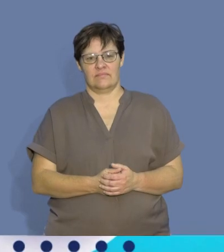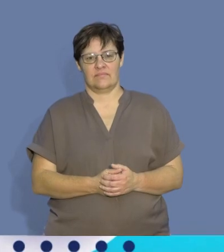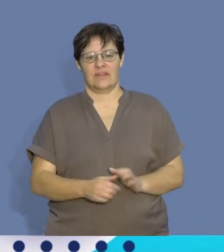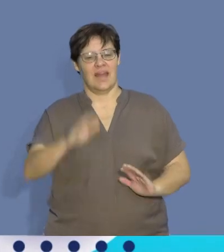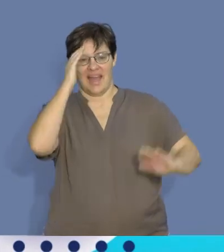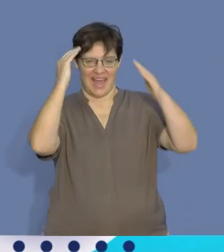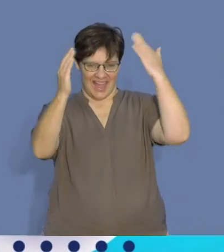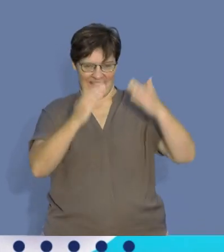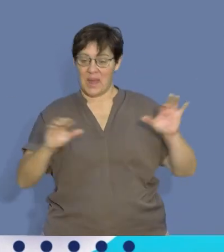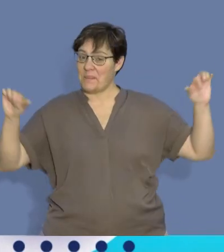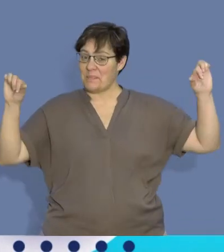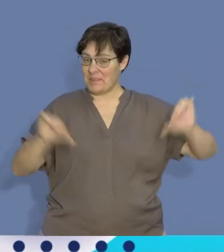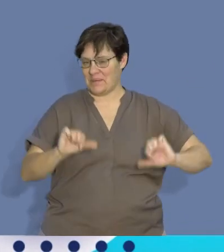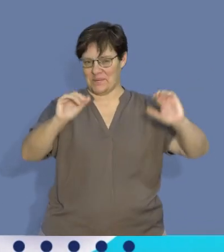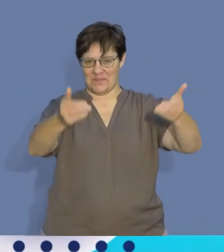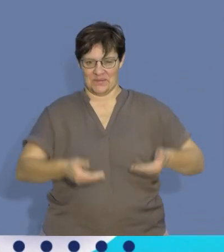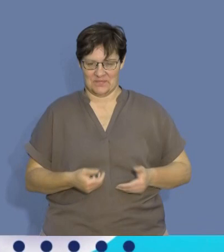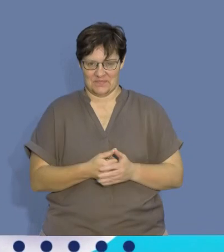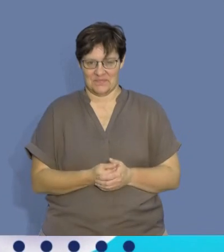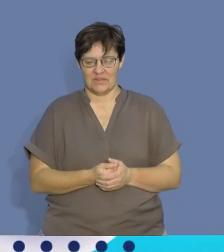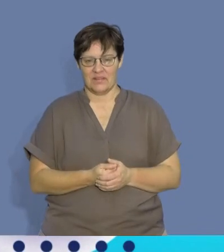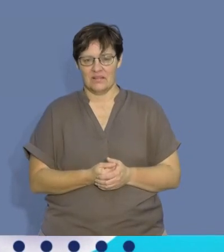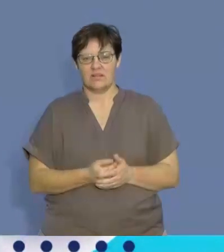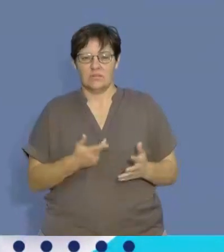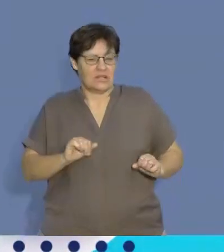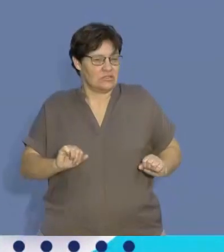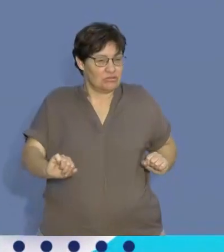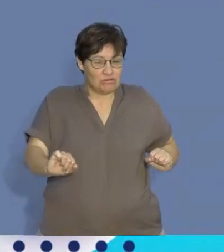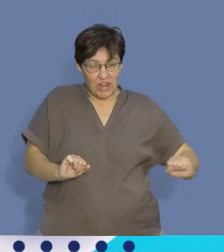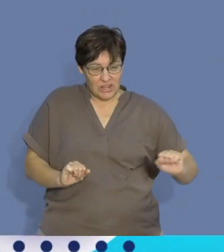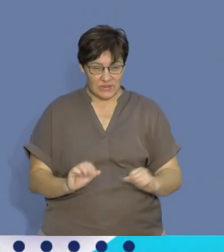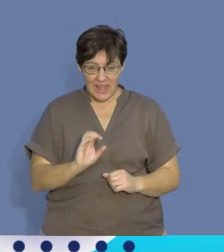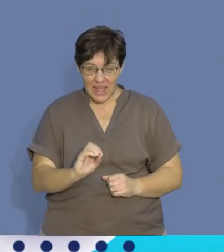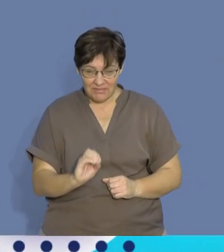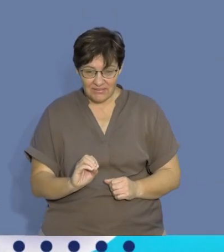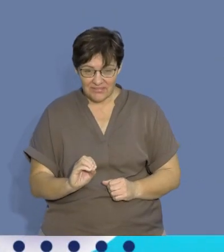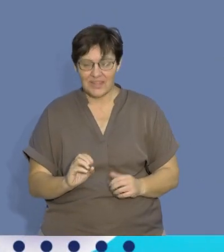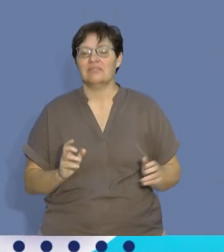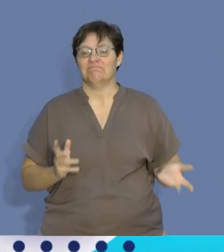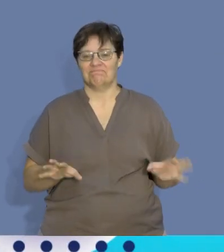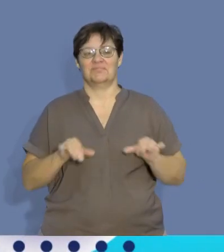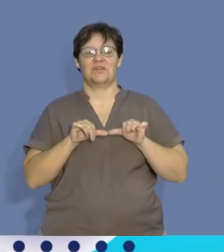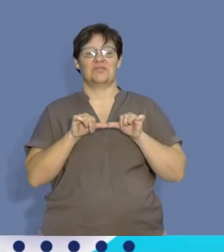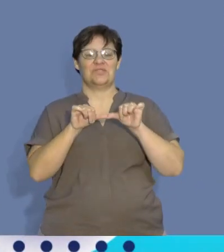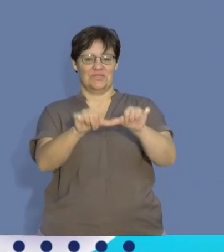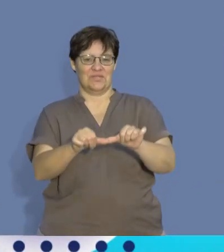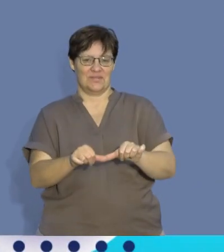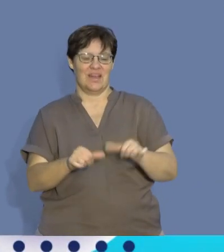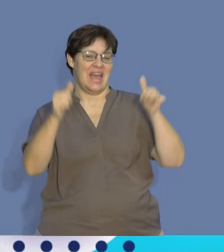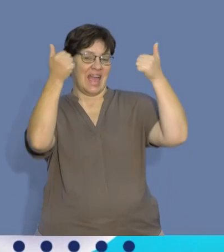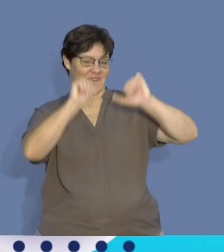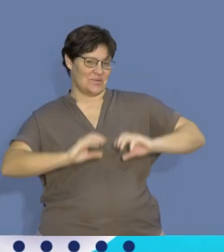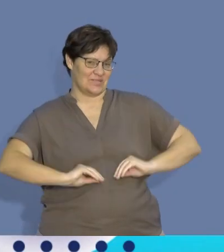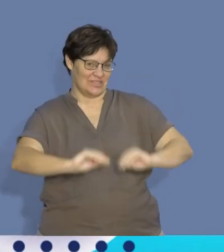Hello and welcome back, guys. Hopefully you were able to stretch a bit, and now we can continue with our accounting